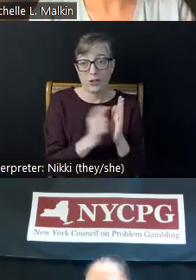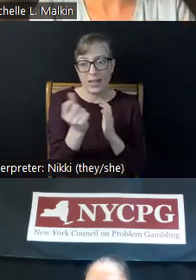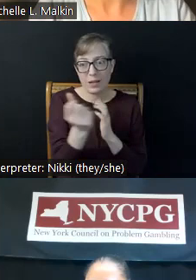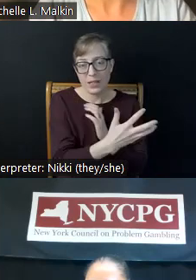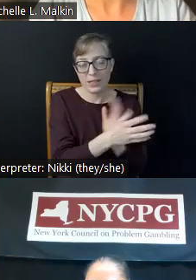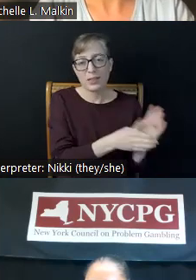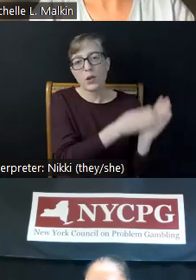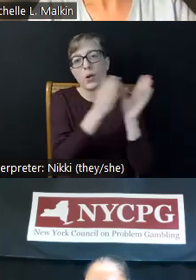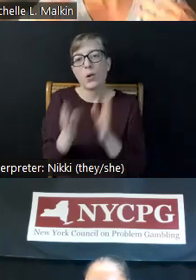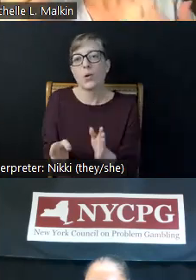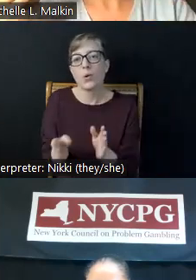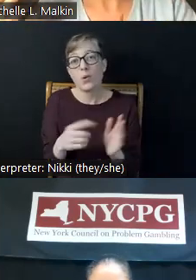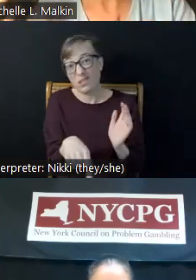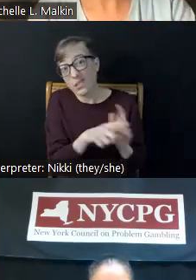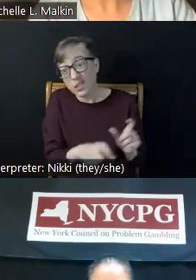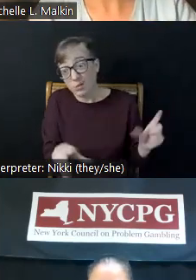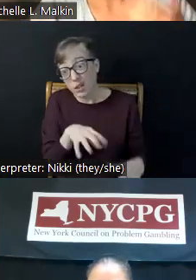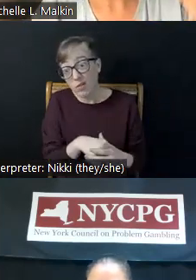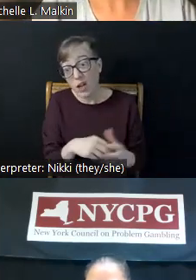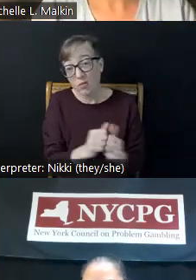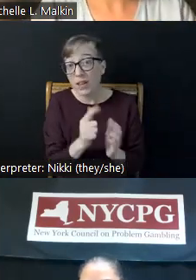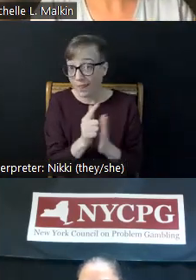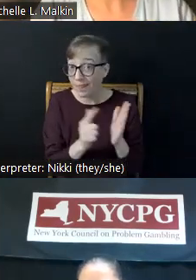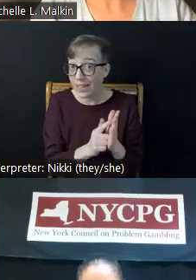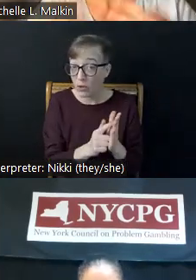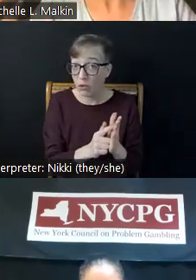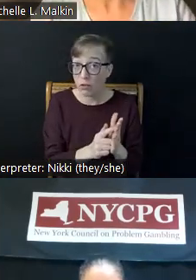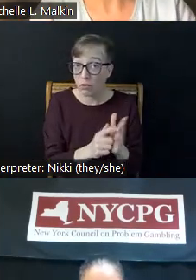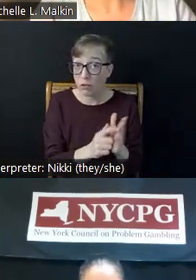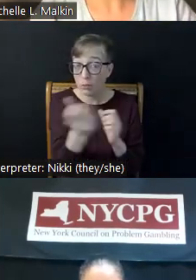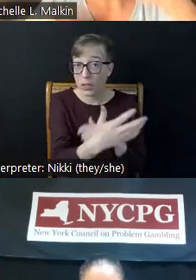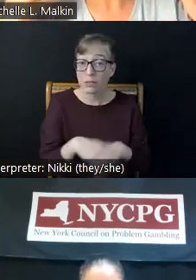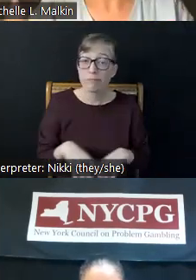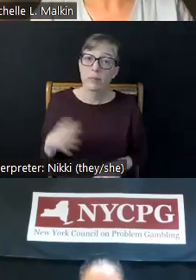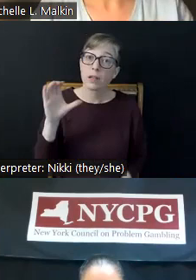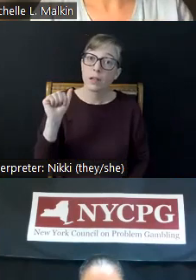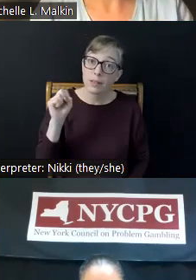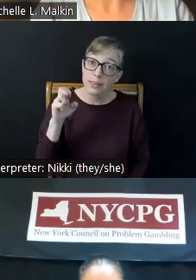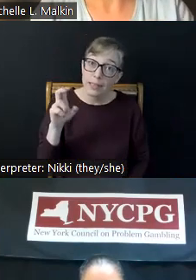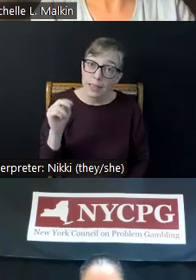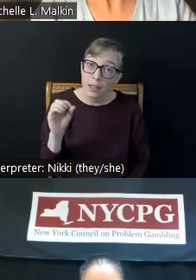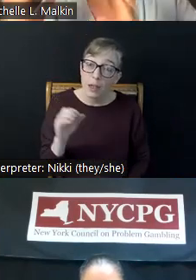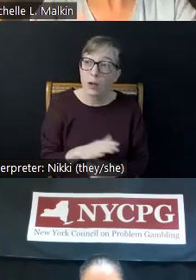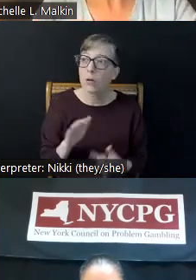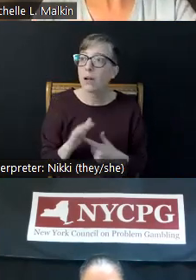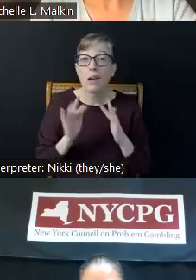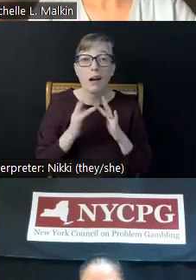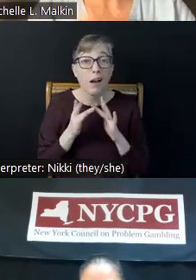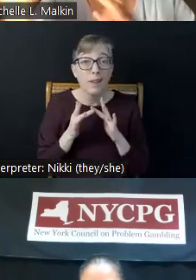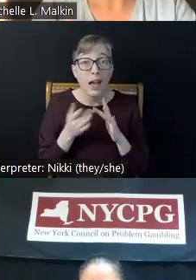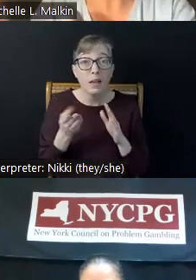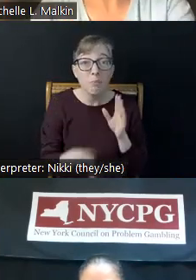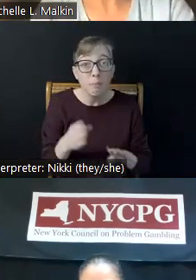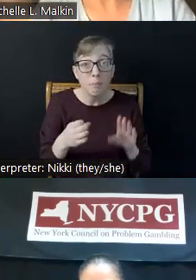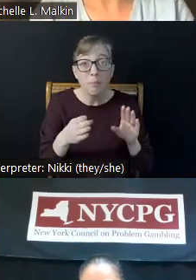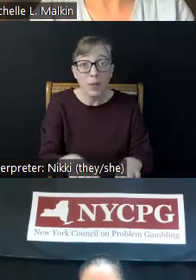some sort of legal gambling, from casinos to sports betting, online betting. Now there's so many forms of betting. Sometimes it's illegal because